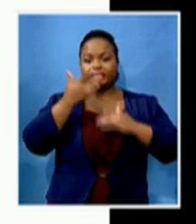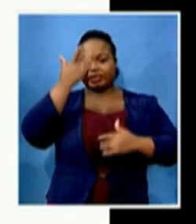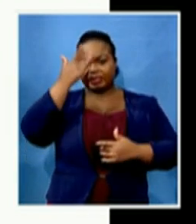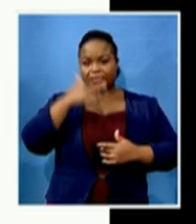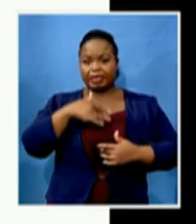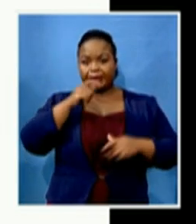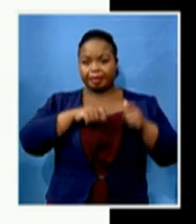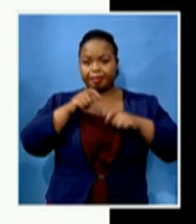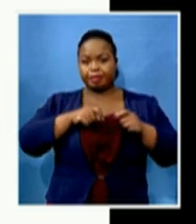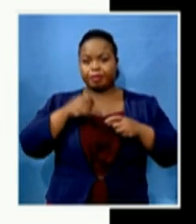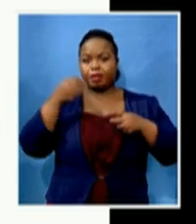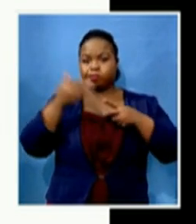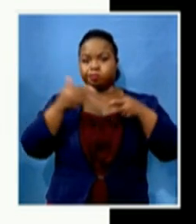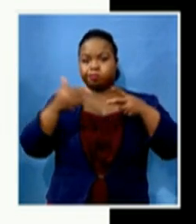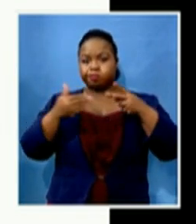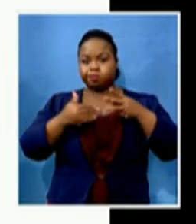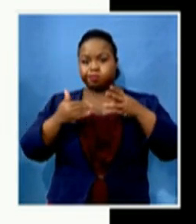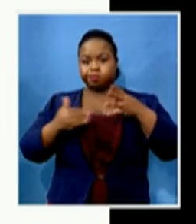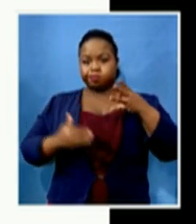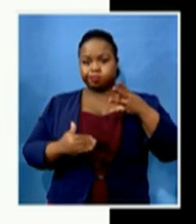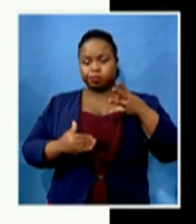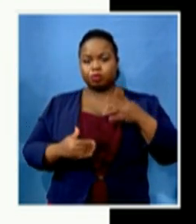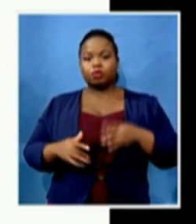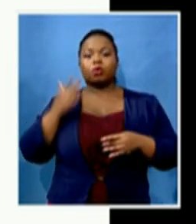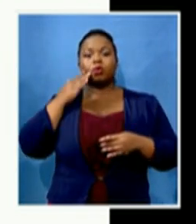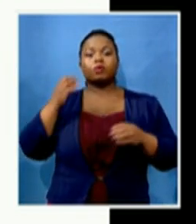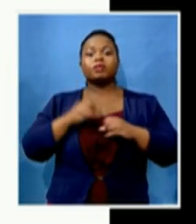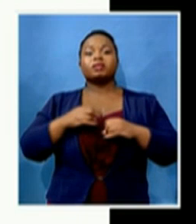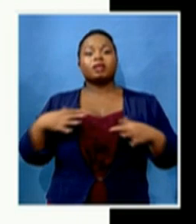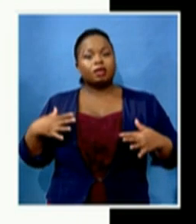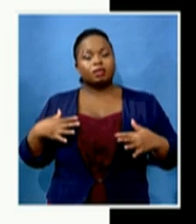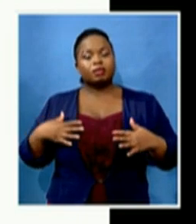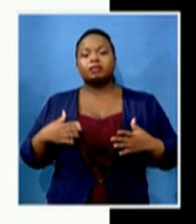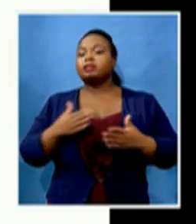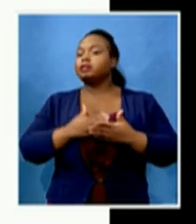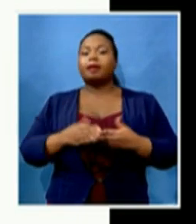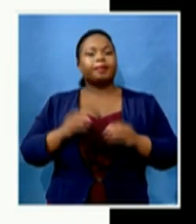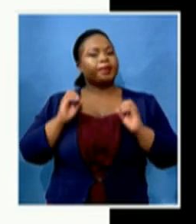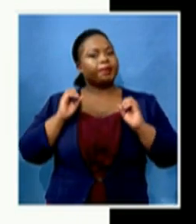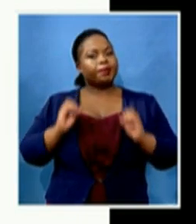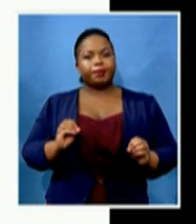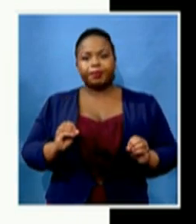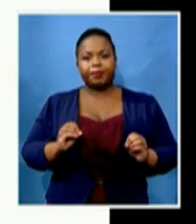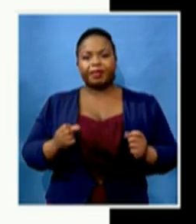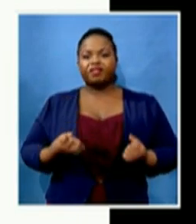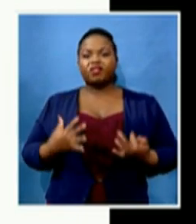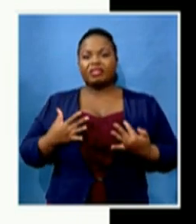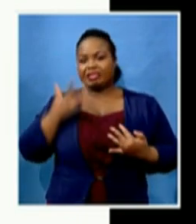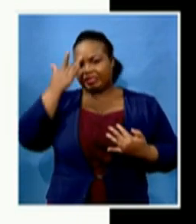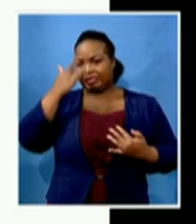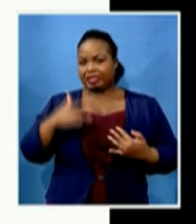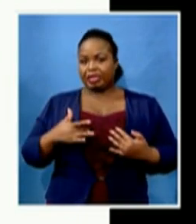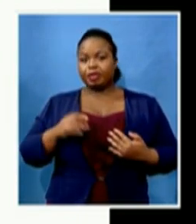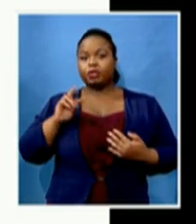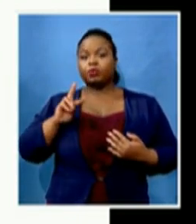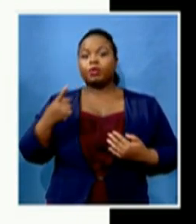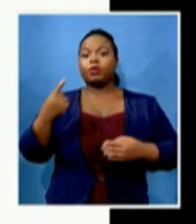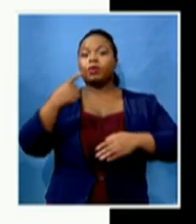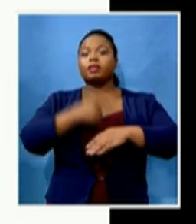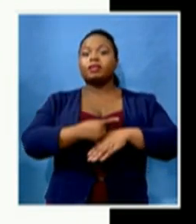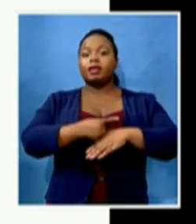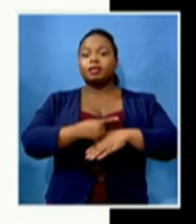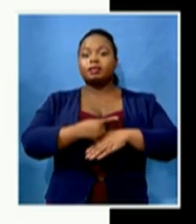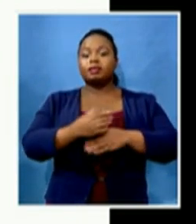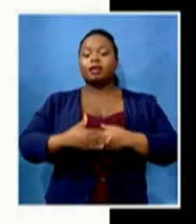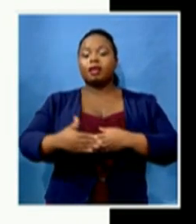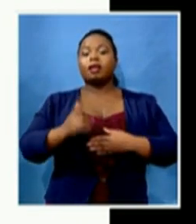date did not have an infection, and we're looking 21 days later, the comparison between what the model predicts and what